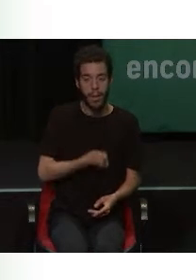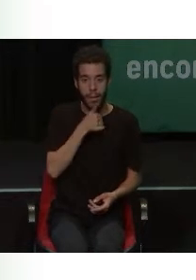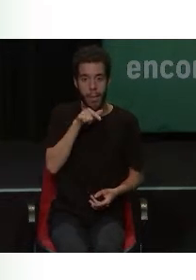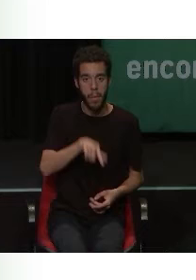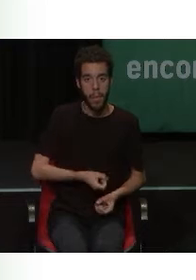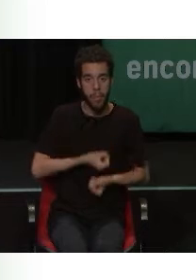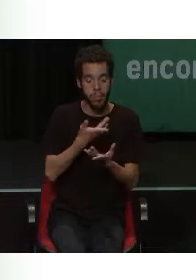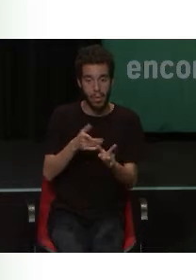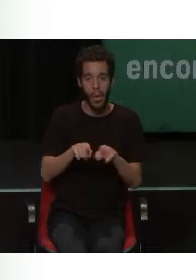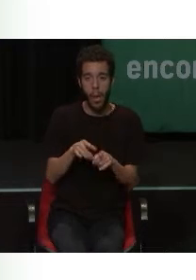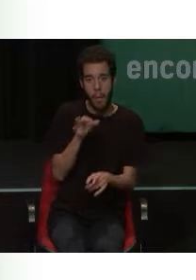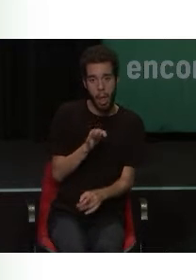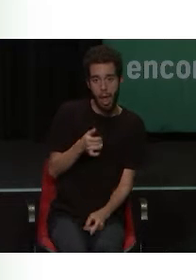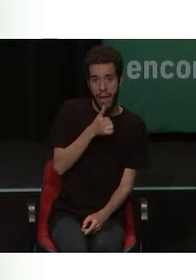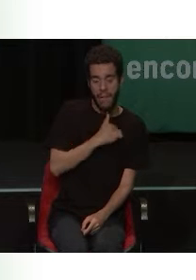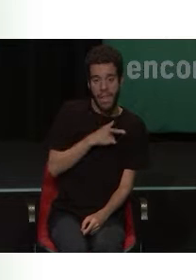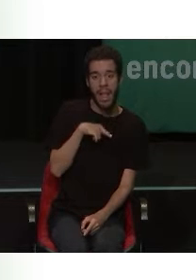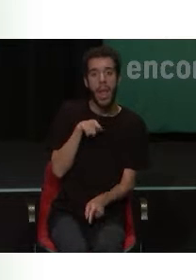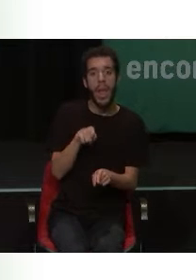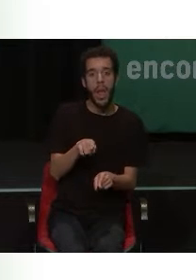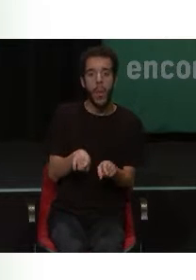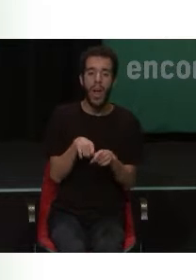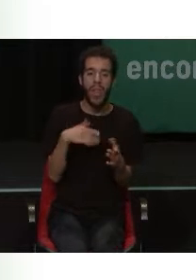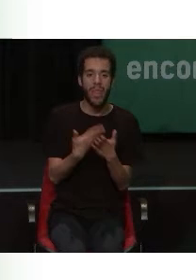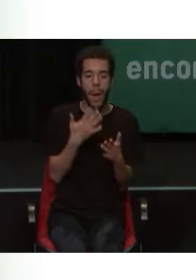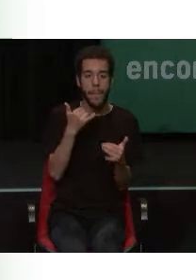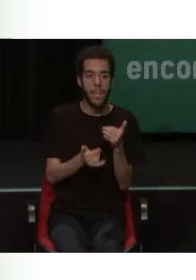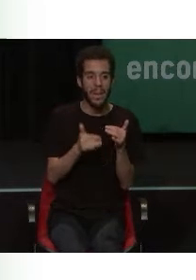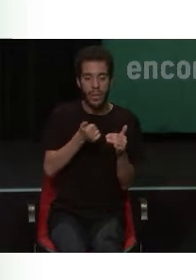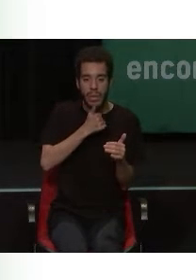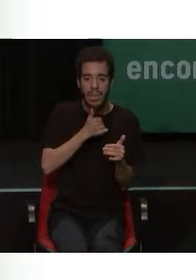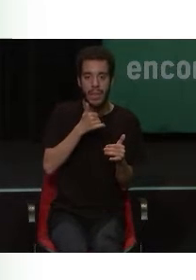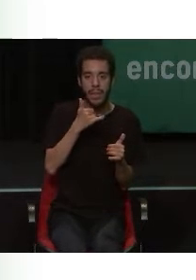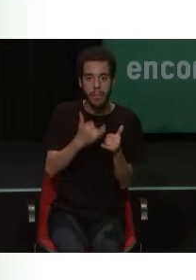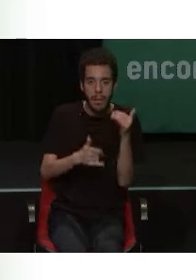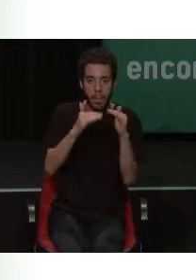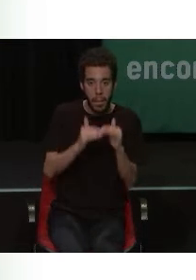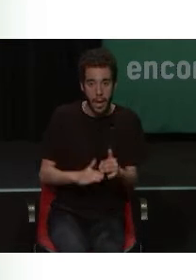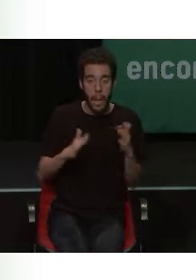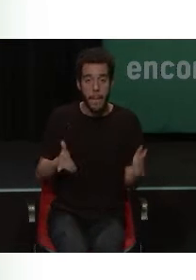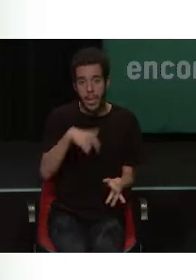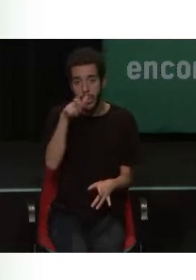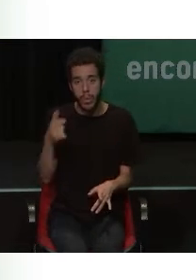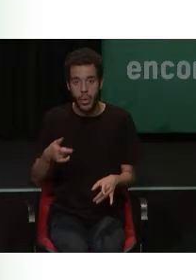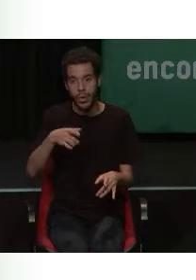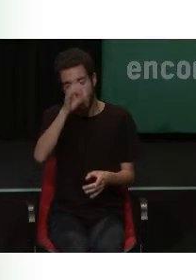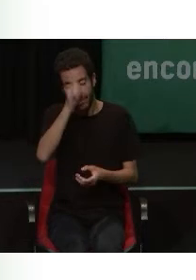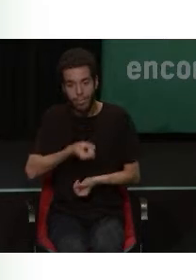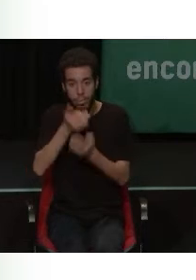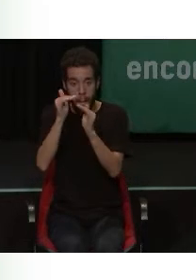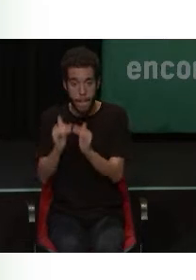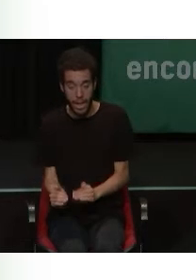impulsive people, the red dots, tend to decrease the risk, whilst people with